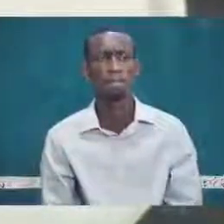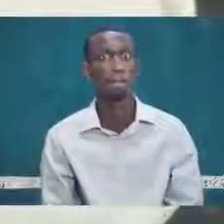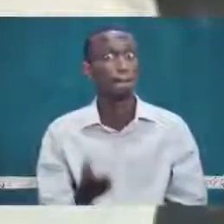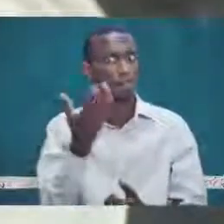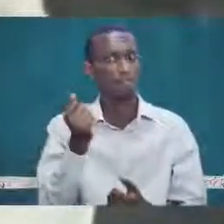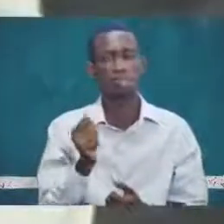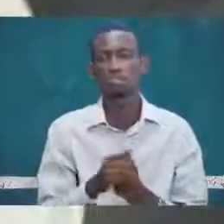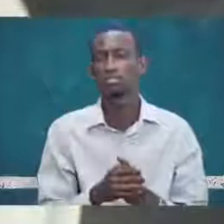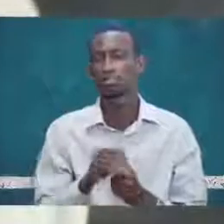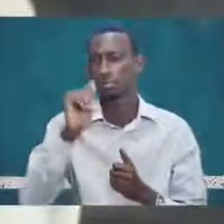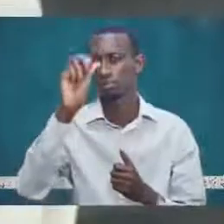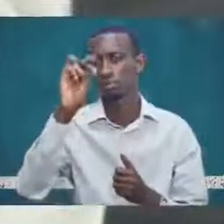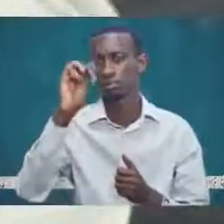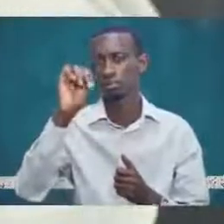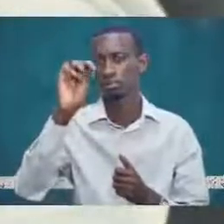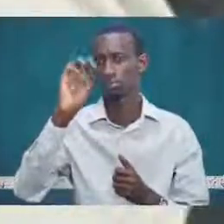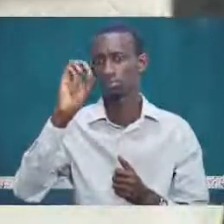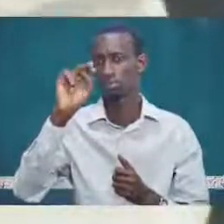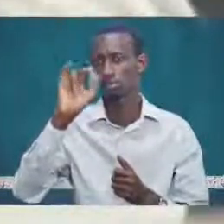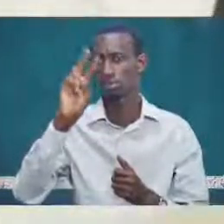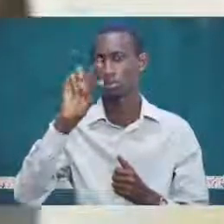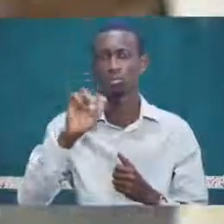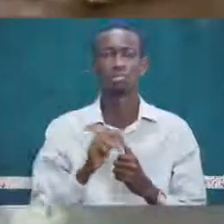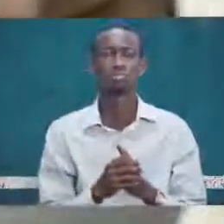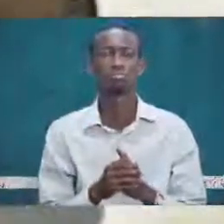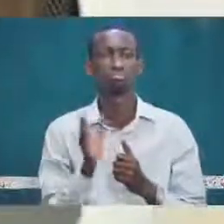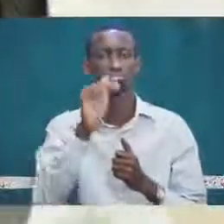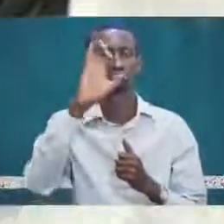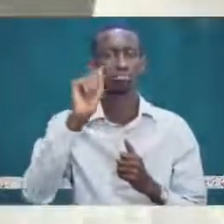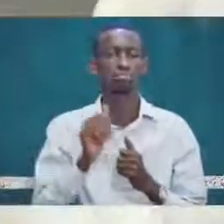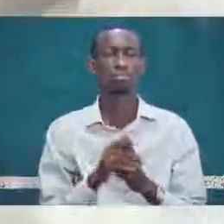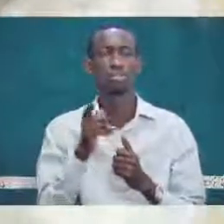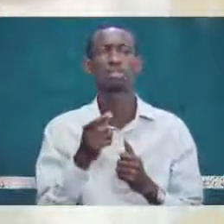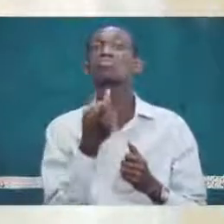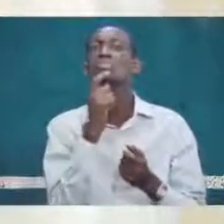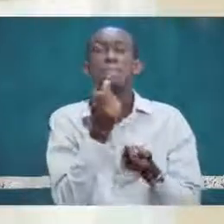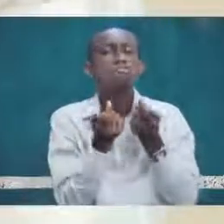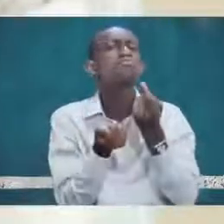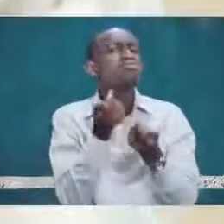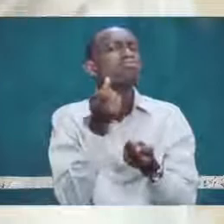ammonium carbonate, and then we have to heat it as well.